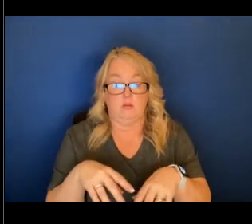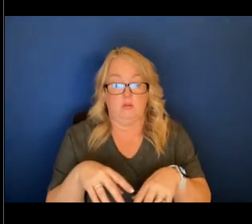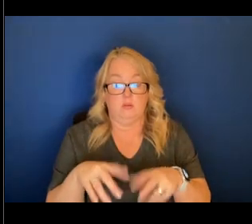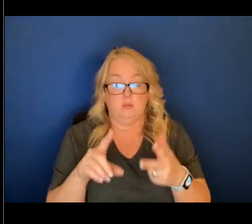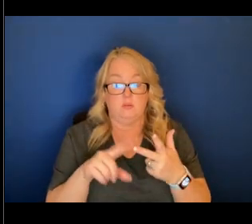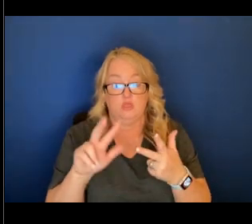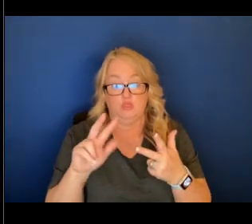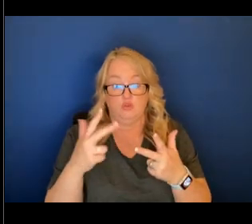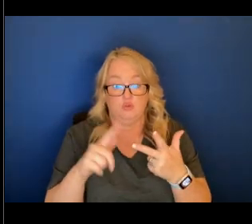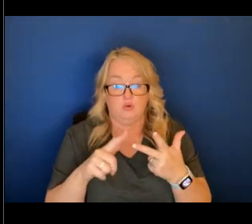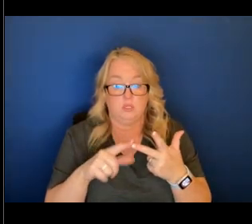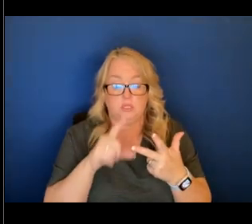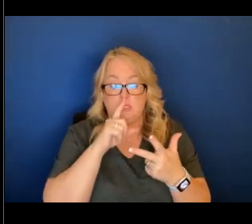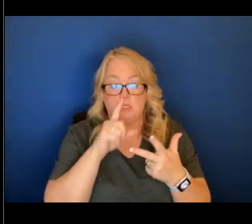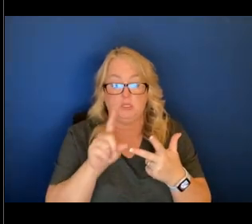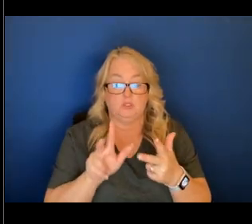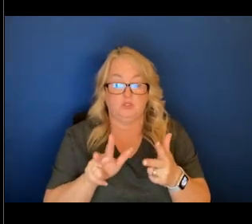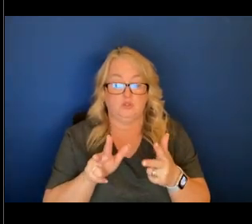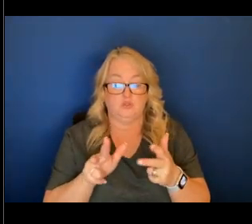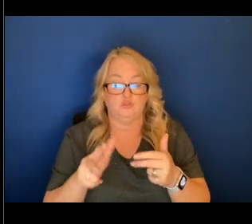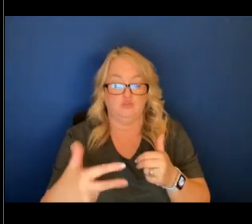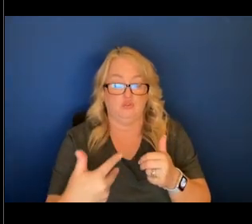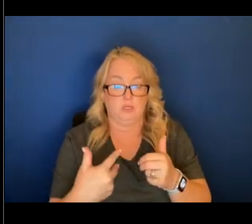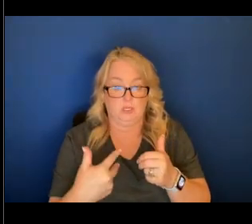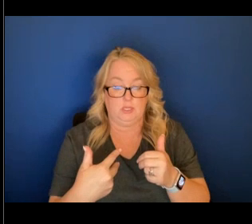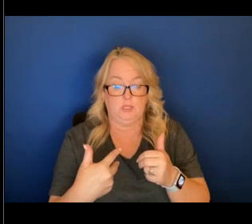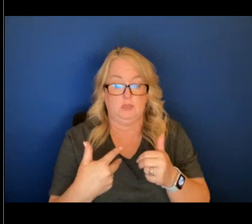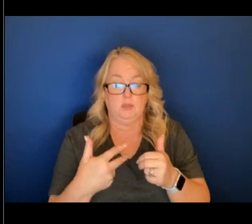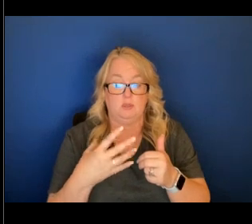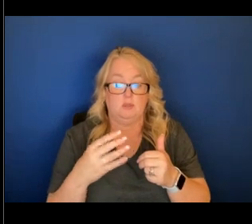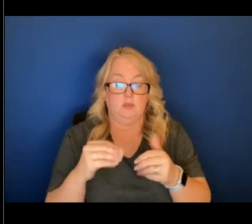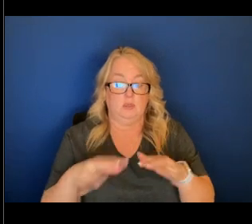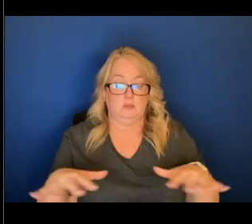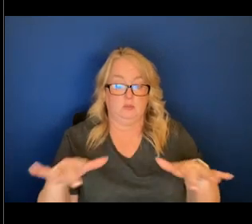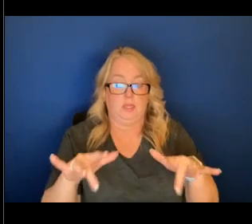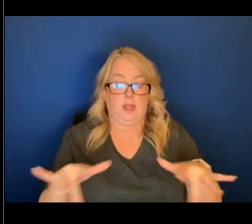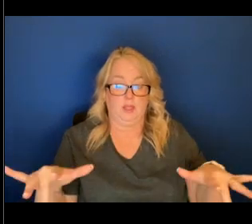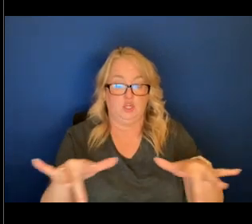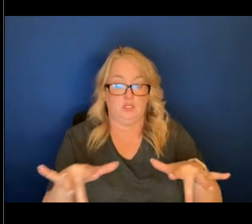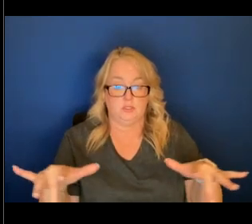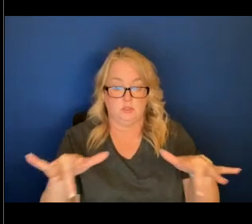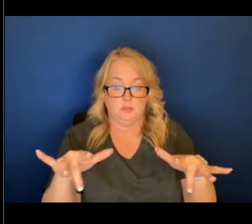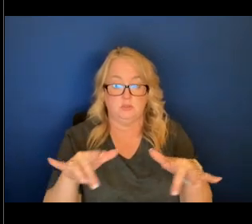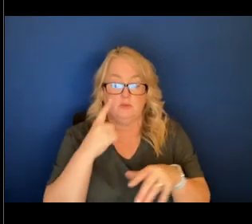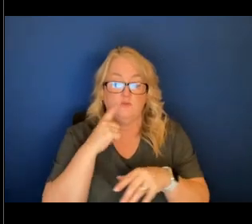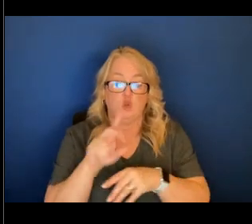And the third is turning and clearance requirements in